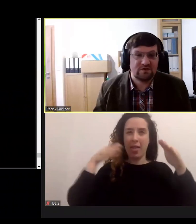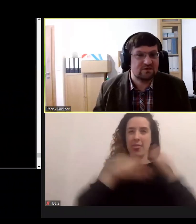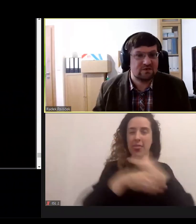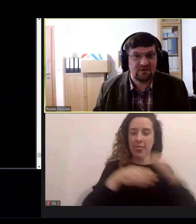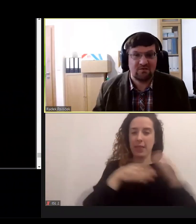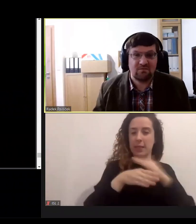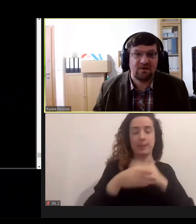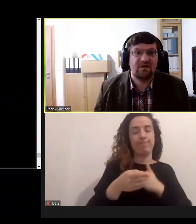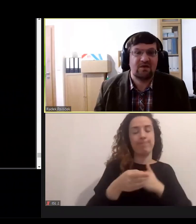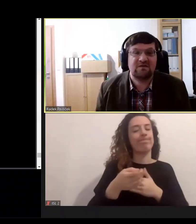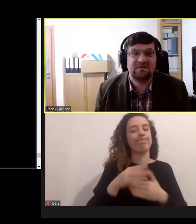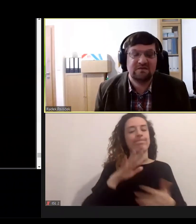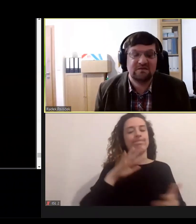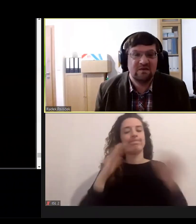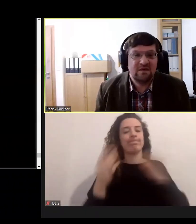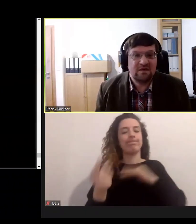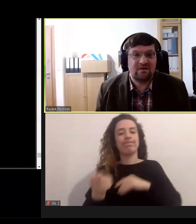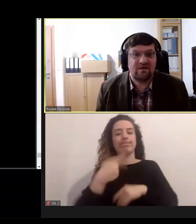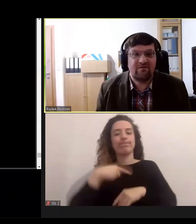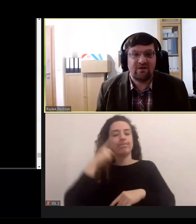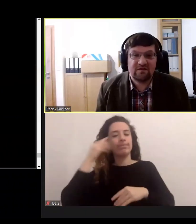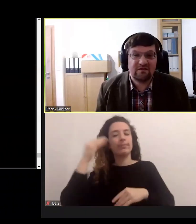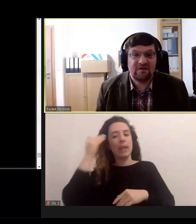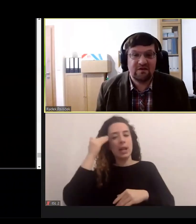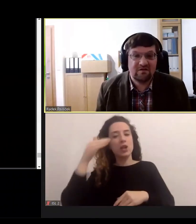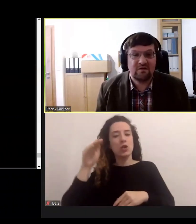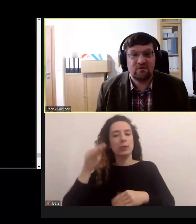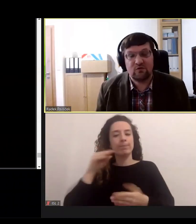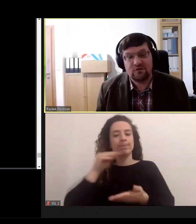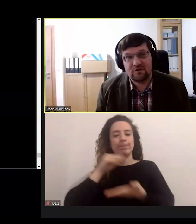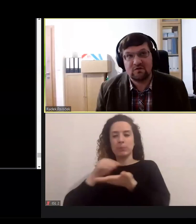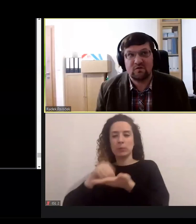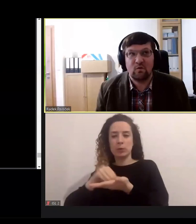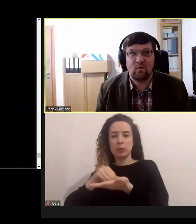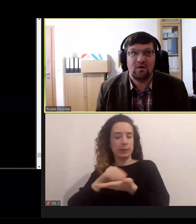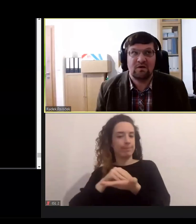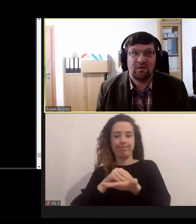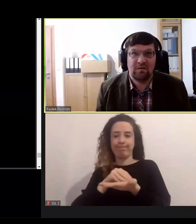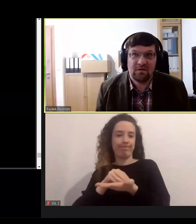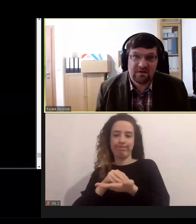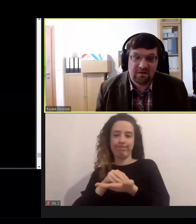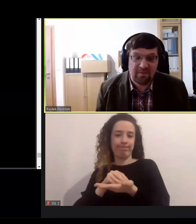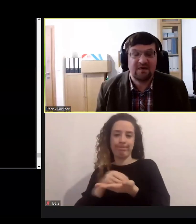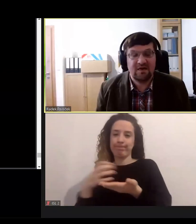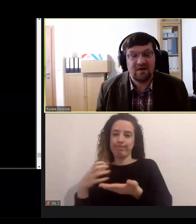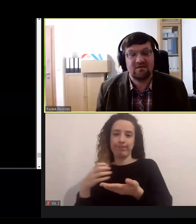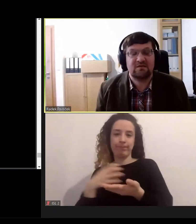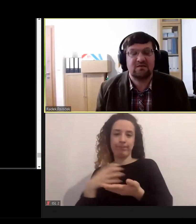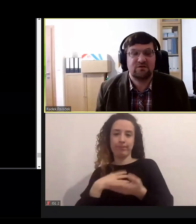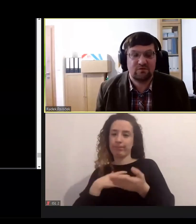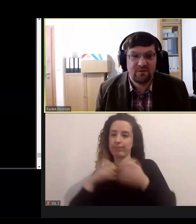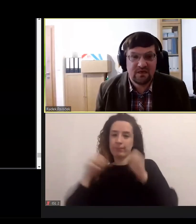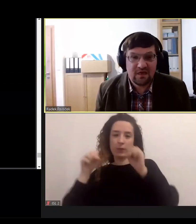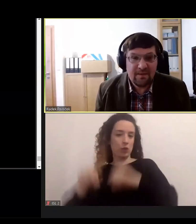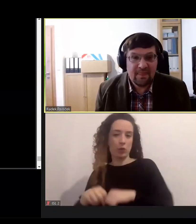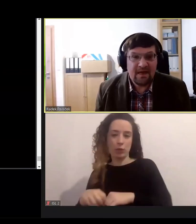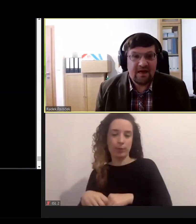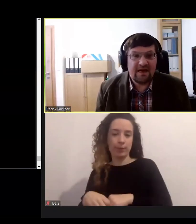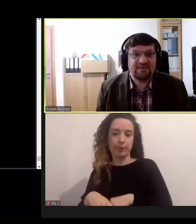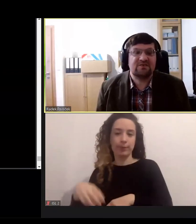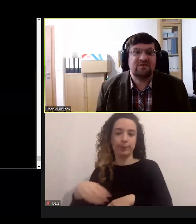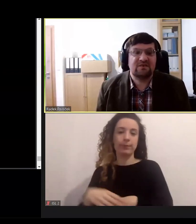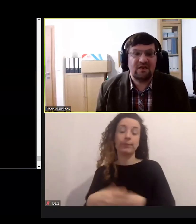the practical guidelines on how to foster inclusive digital higher education. For those who